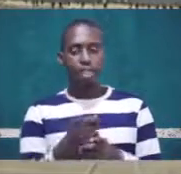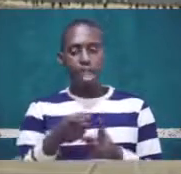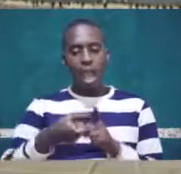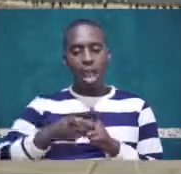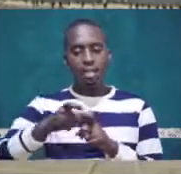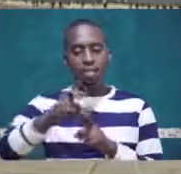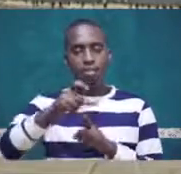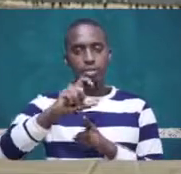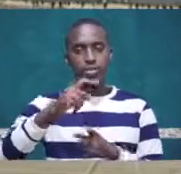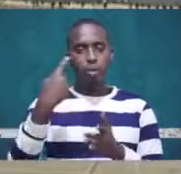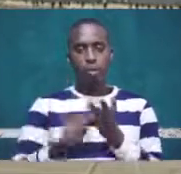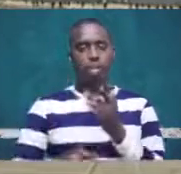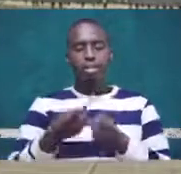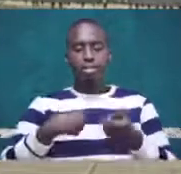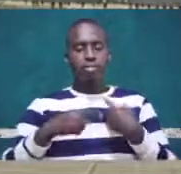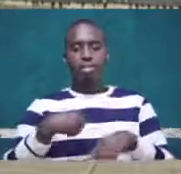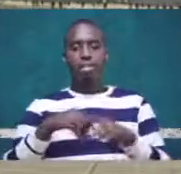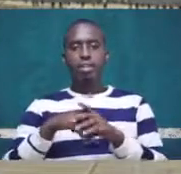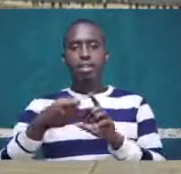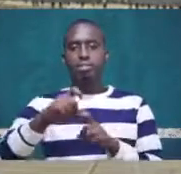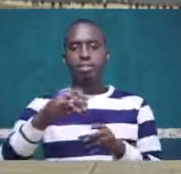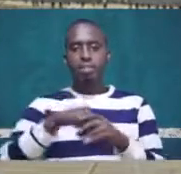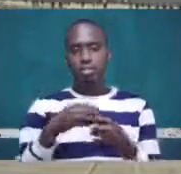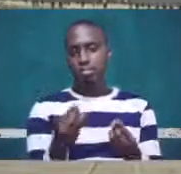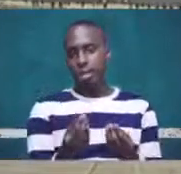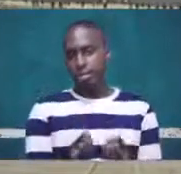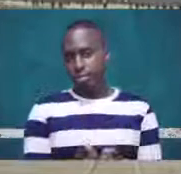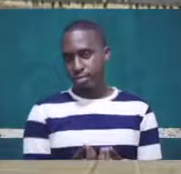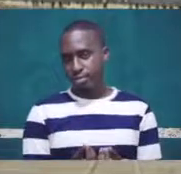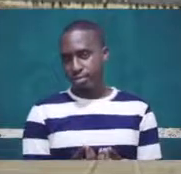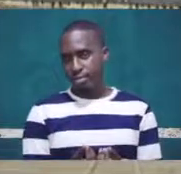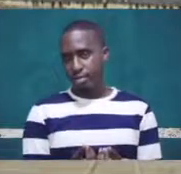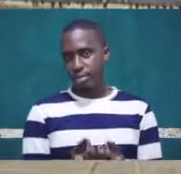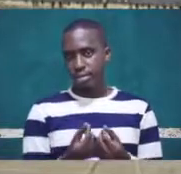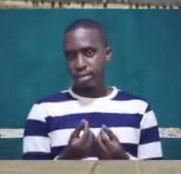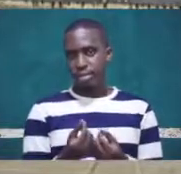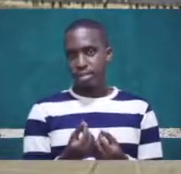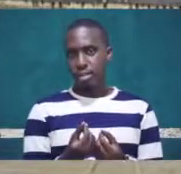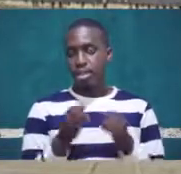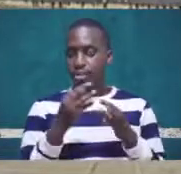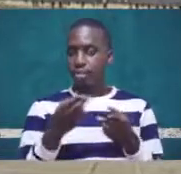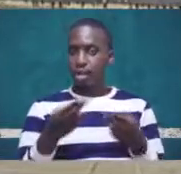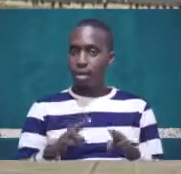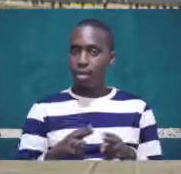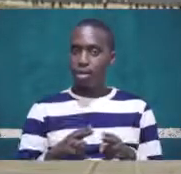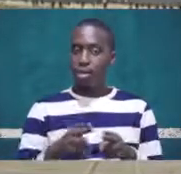increase, what is the effect of an increase in price? If there is an increase in price of